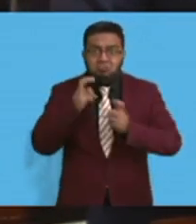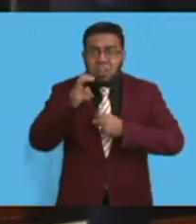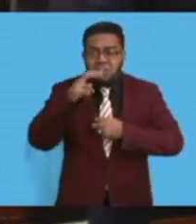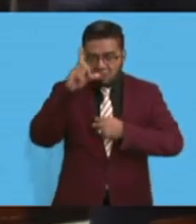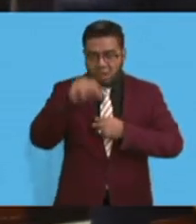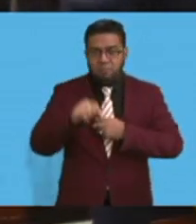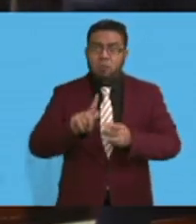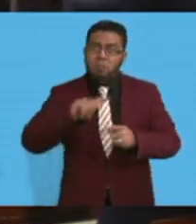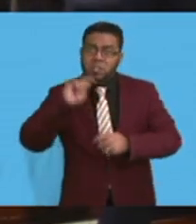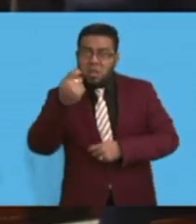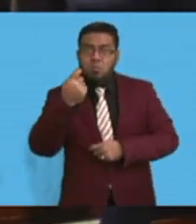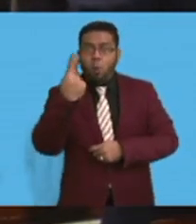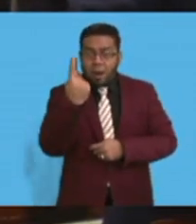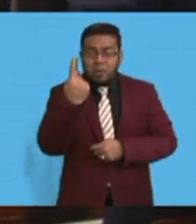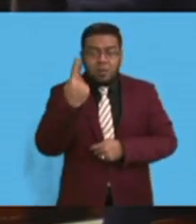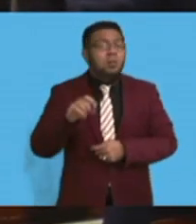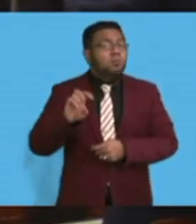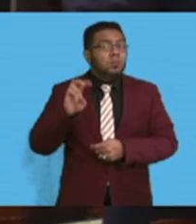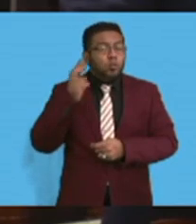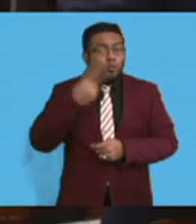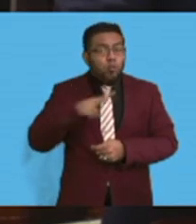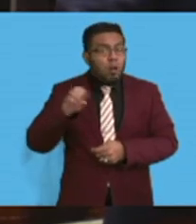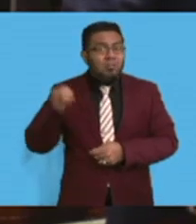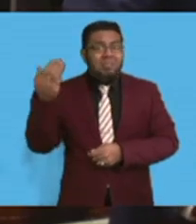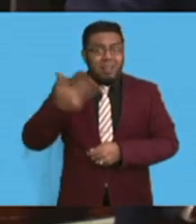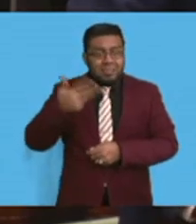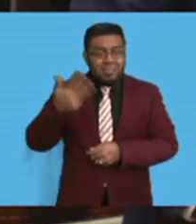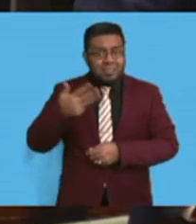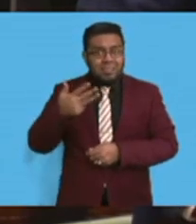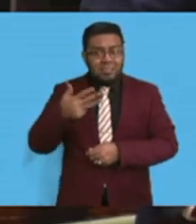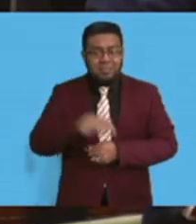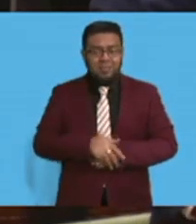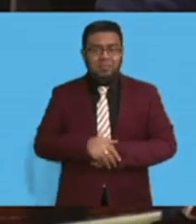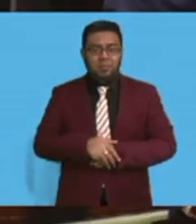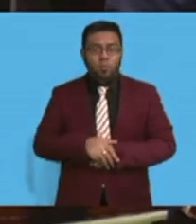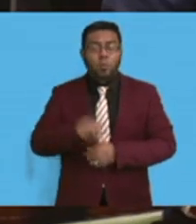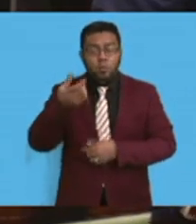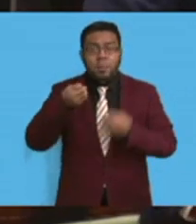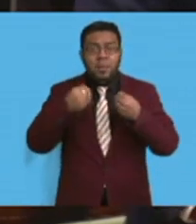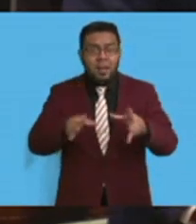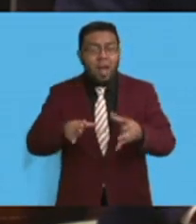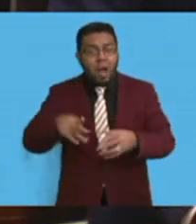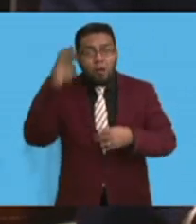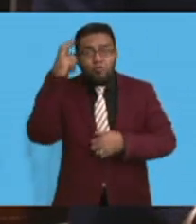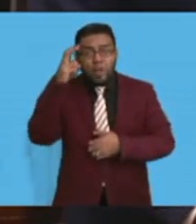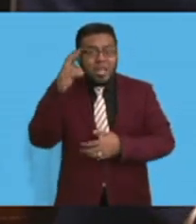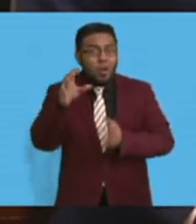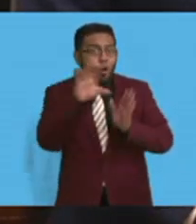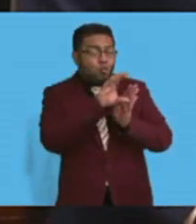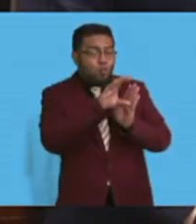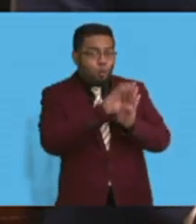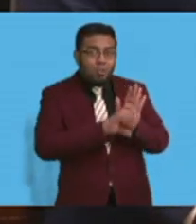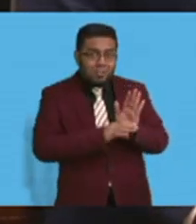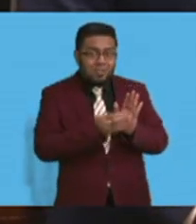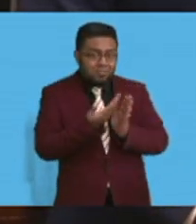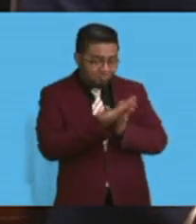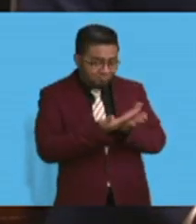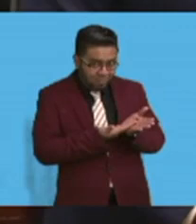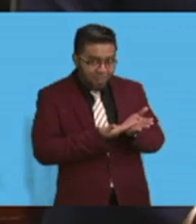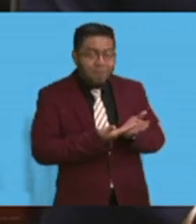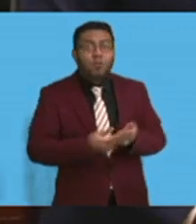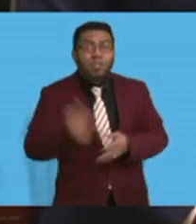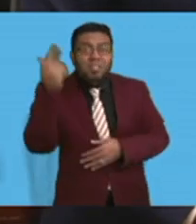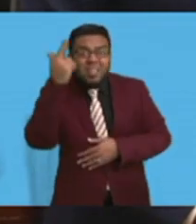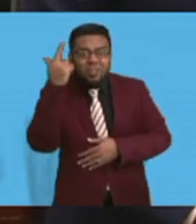of 2019. And in the meantime, we'll be beginning our training courses for the teachers to roll out this program in